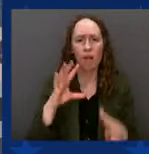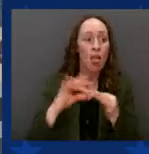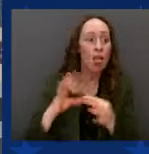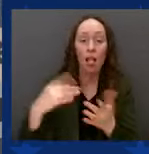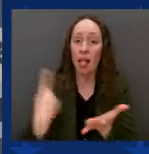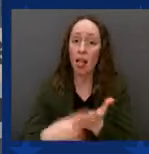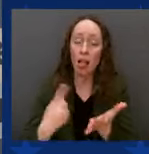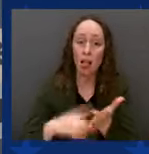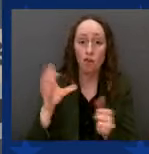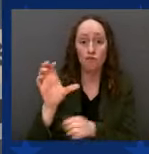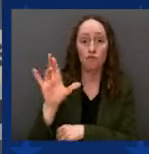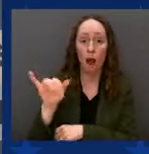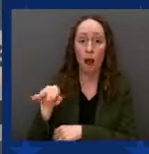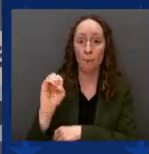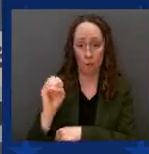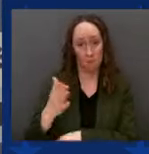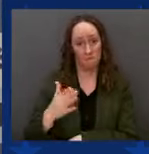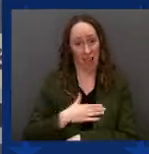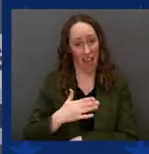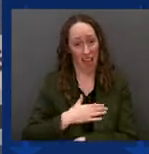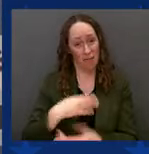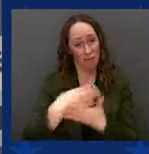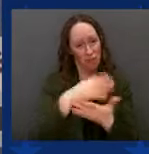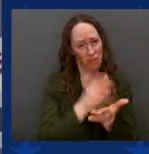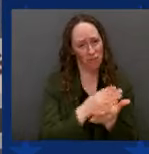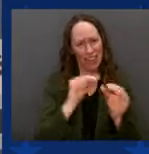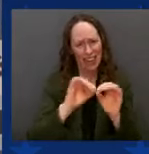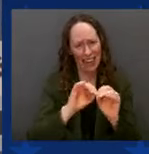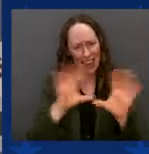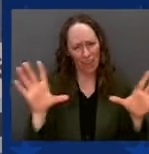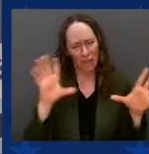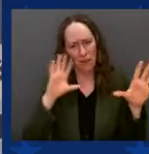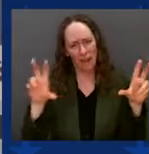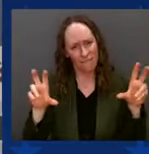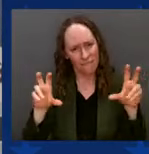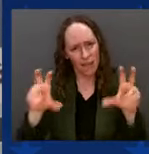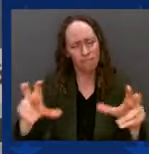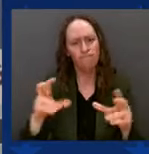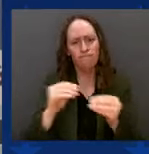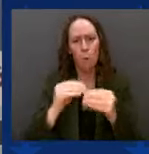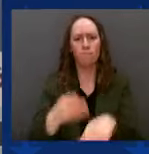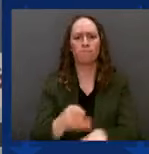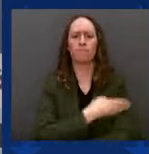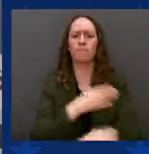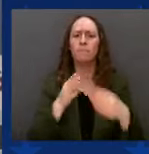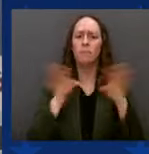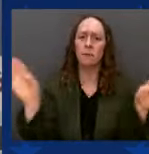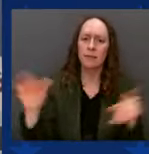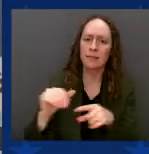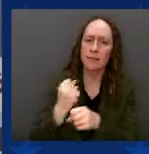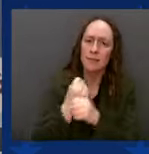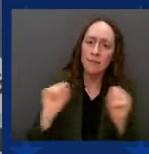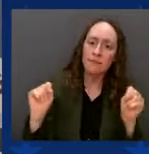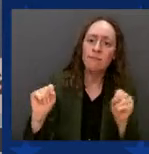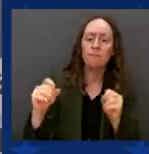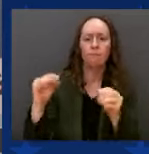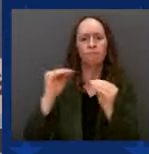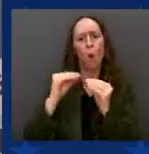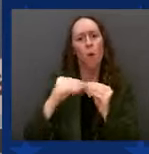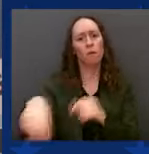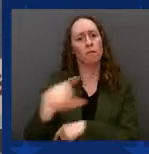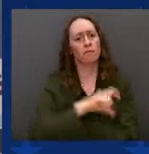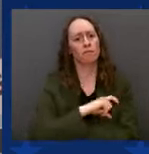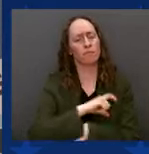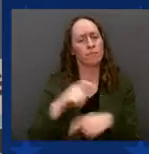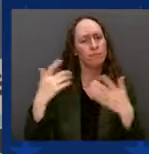includes funding for more training, more support for law enforcement, at a time when they're expected to play